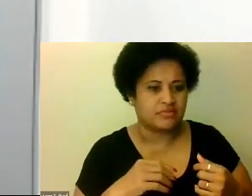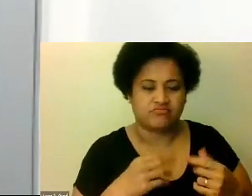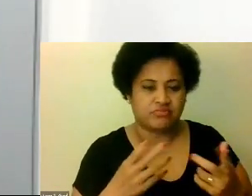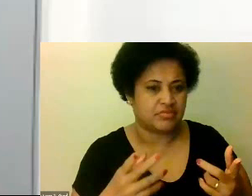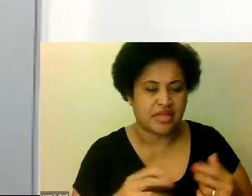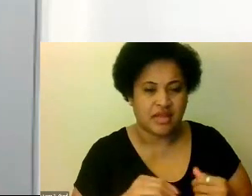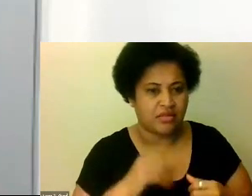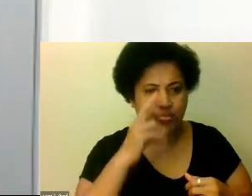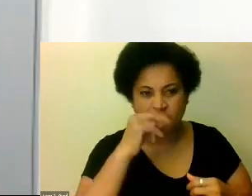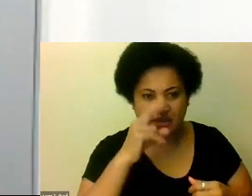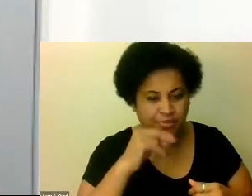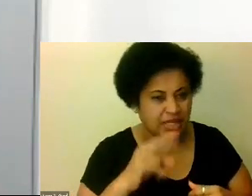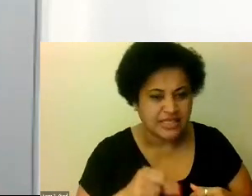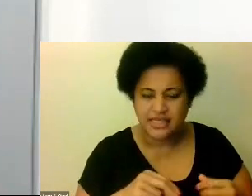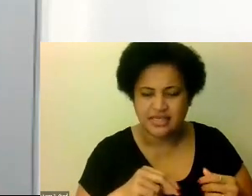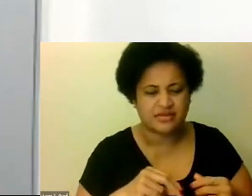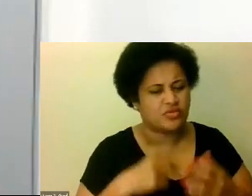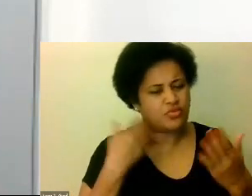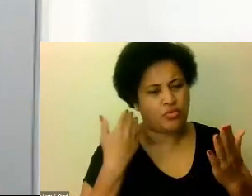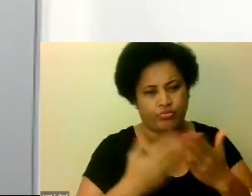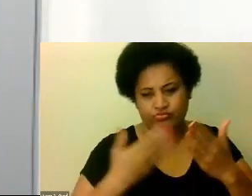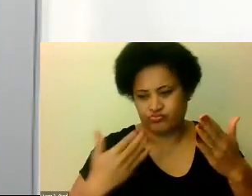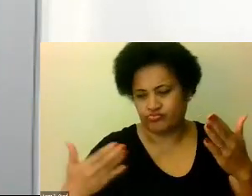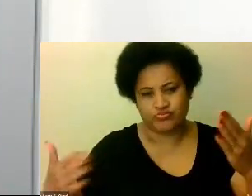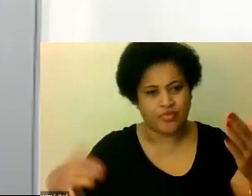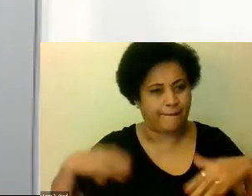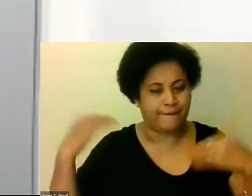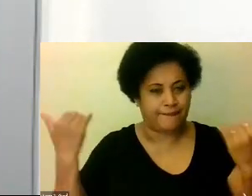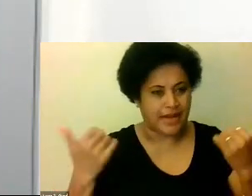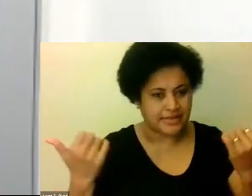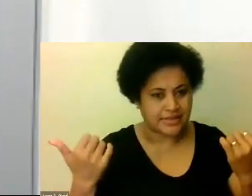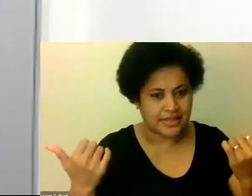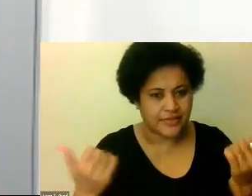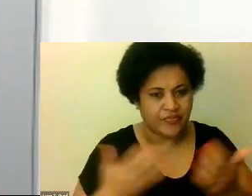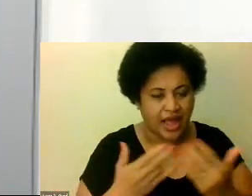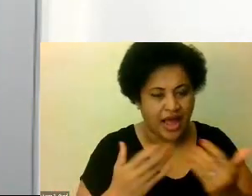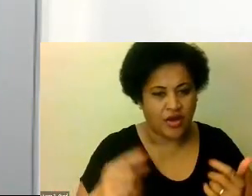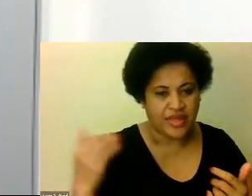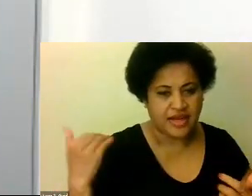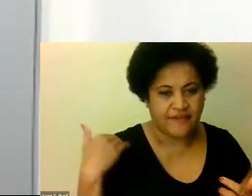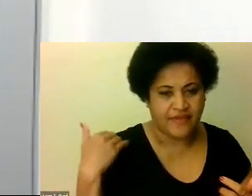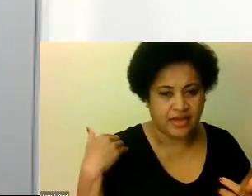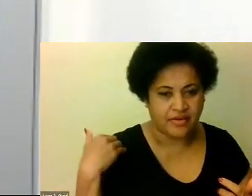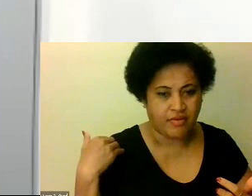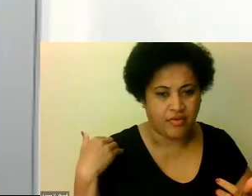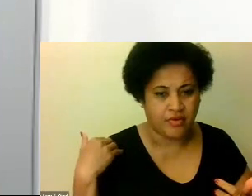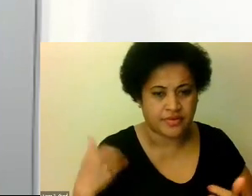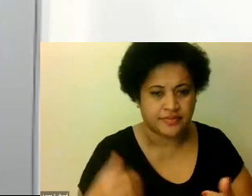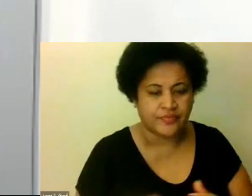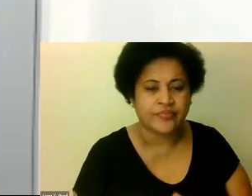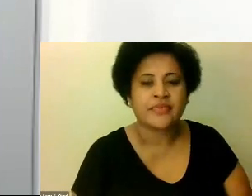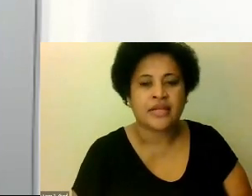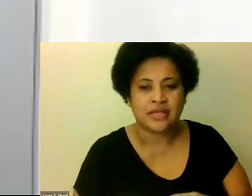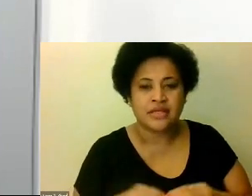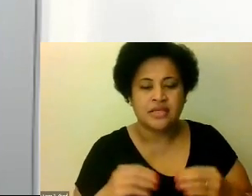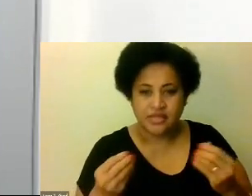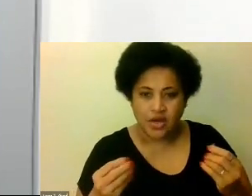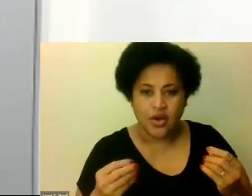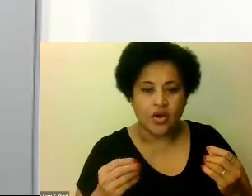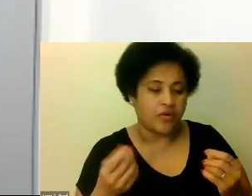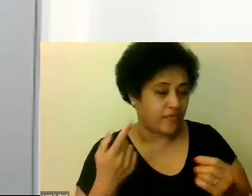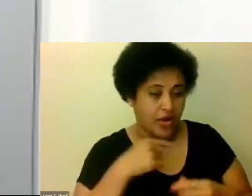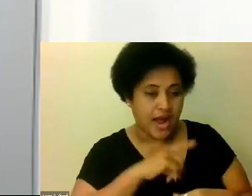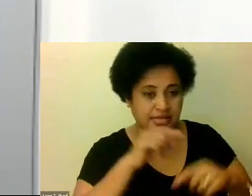new technologies and how they're impacting us, but we've decided to focus on two big issues here at the Human Rights